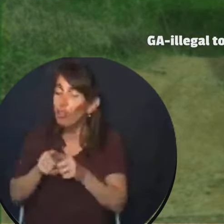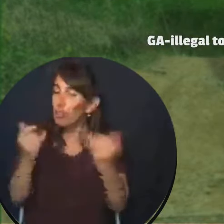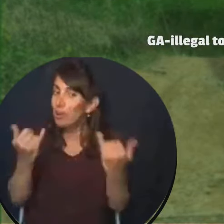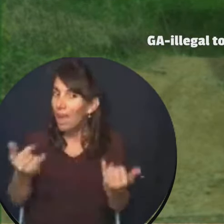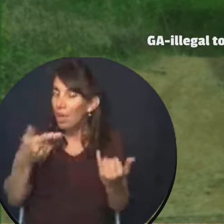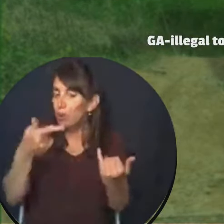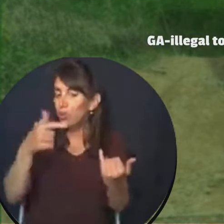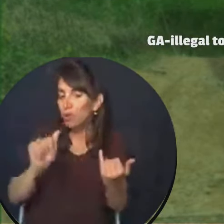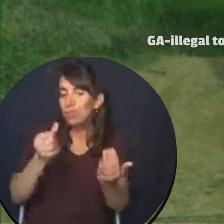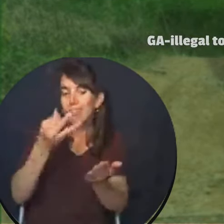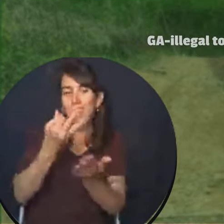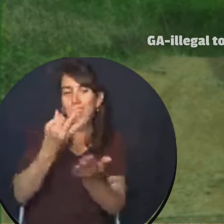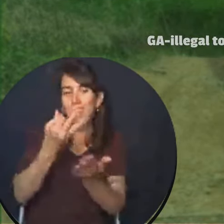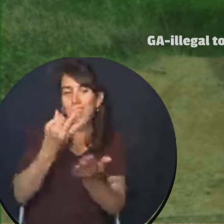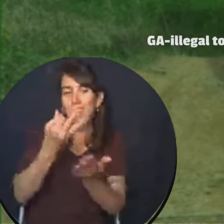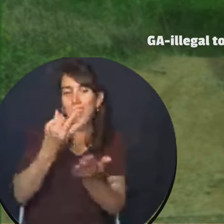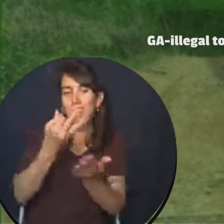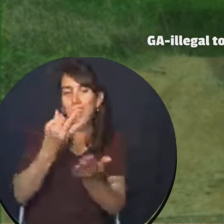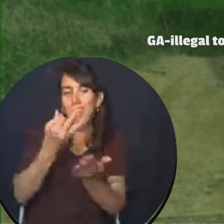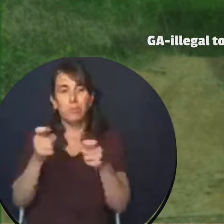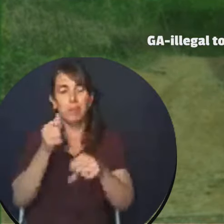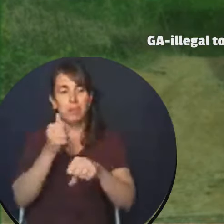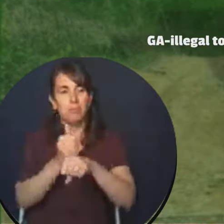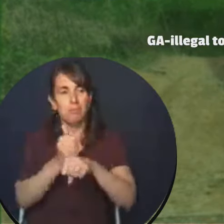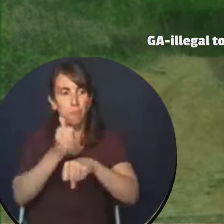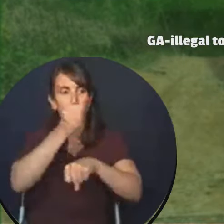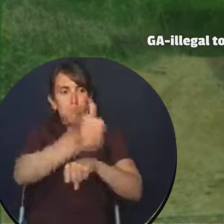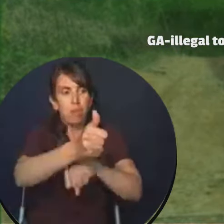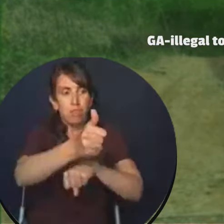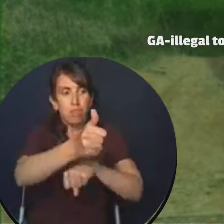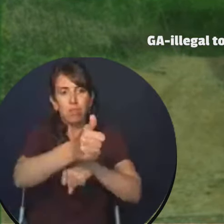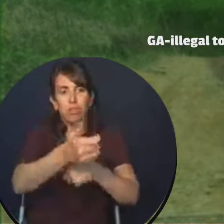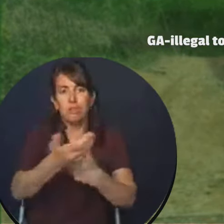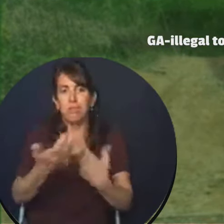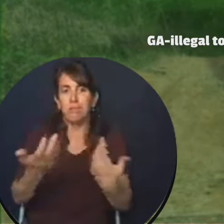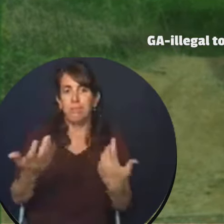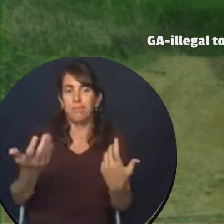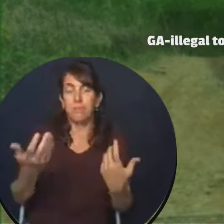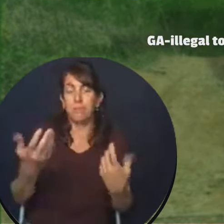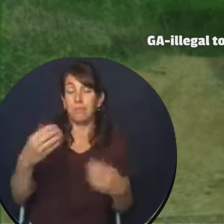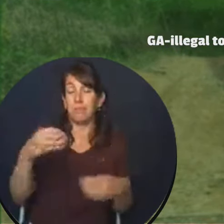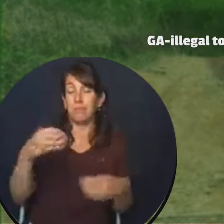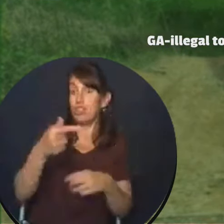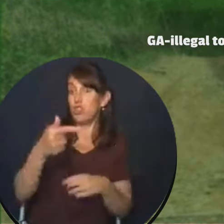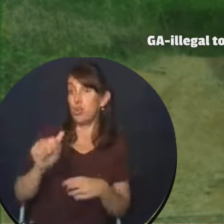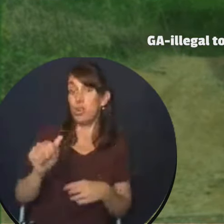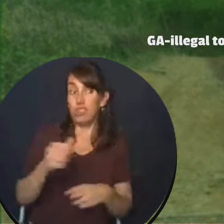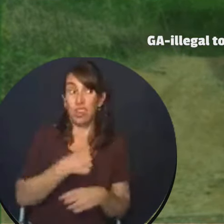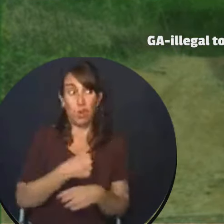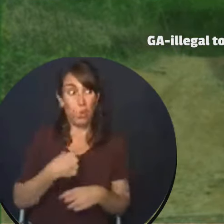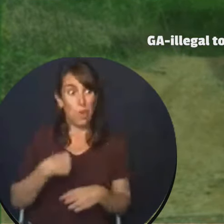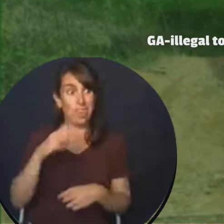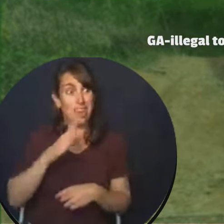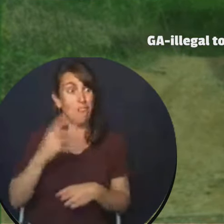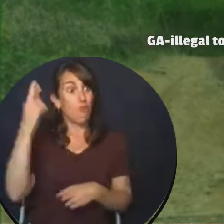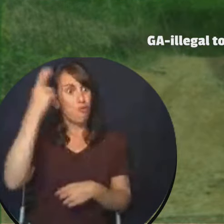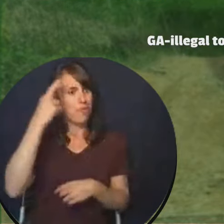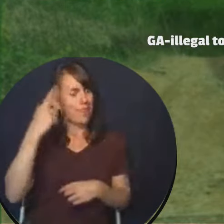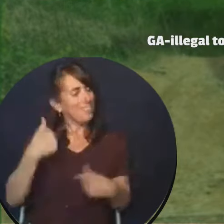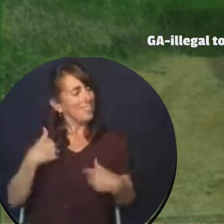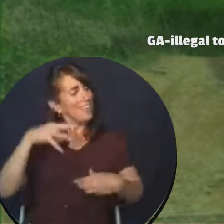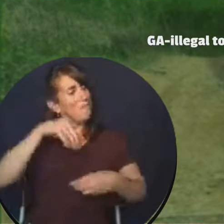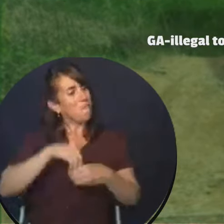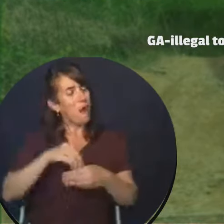this is not something, when we go into this work, we think we have to deal with. We do not think, when we're doing mutual aid, that we have to worry about our